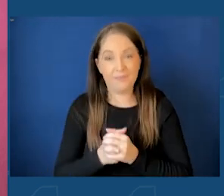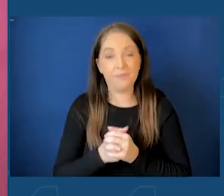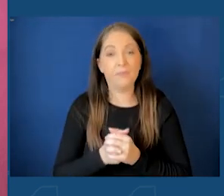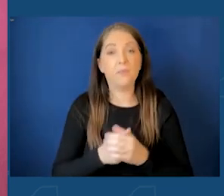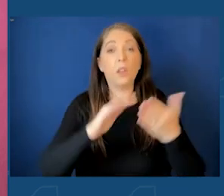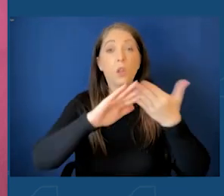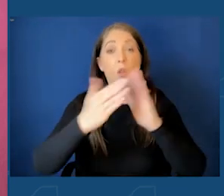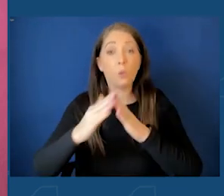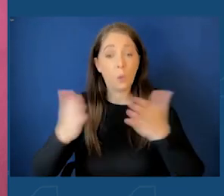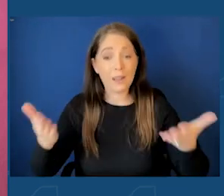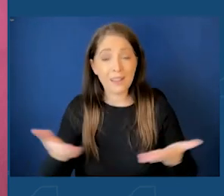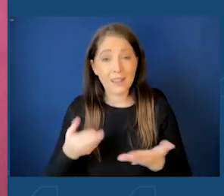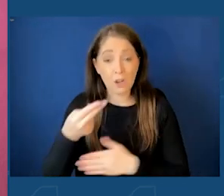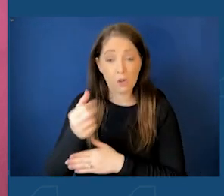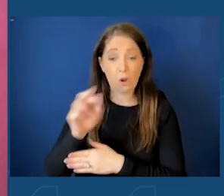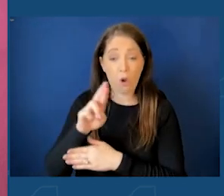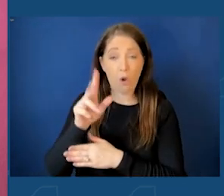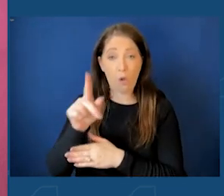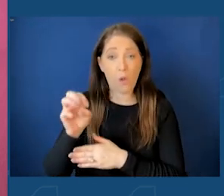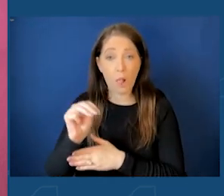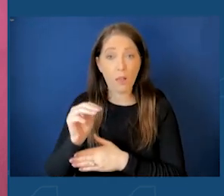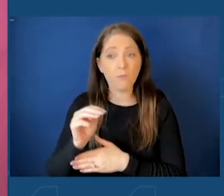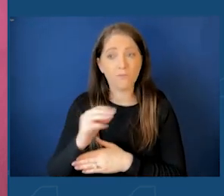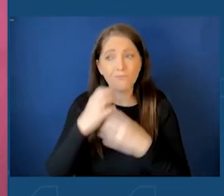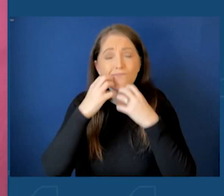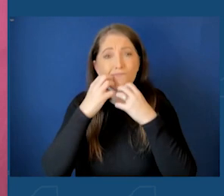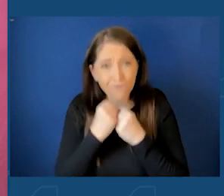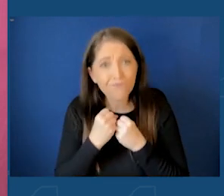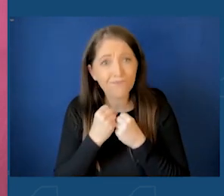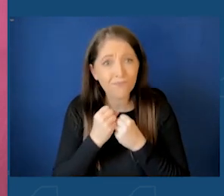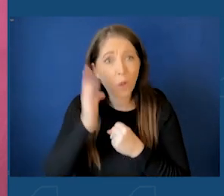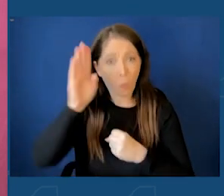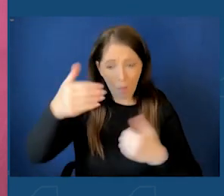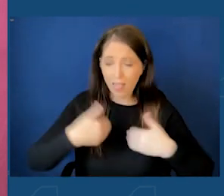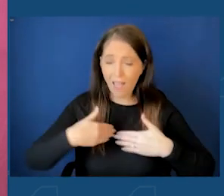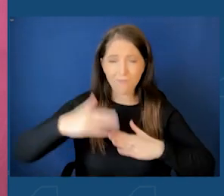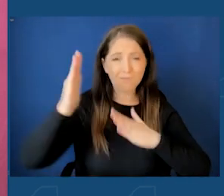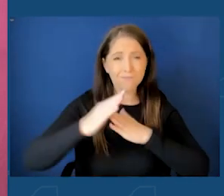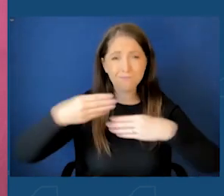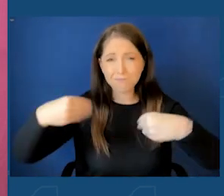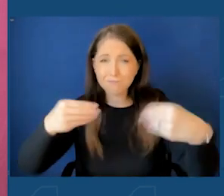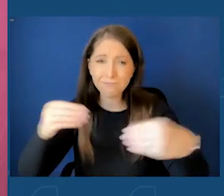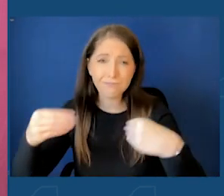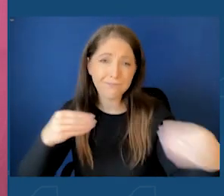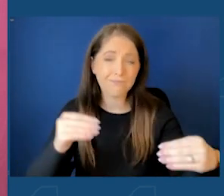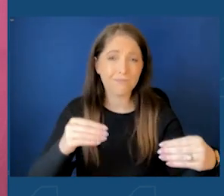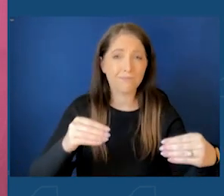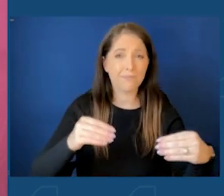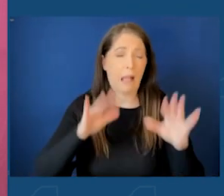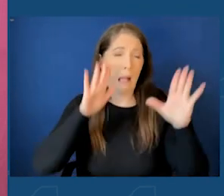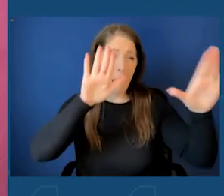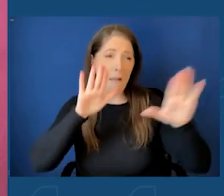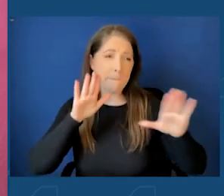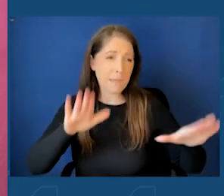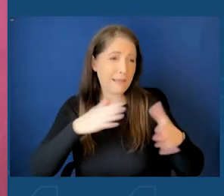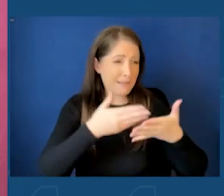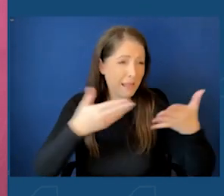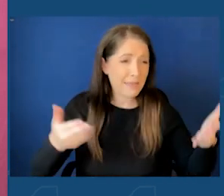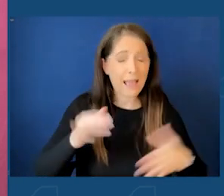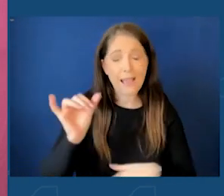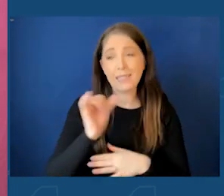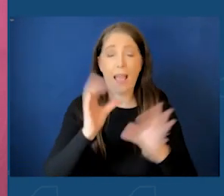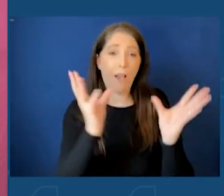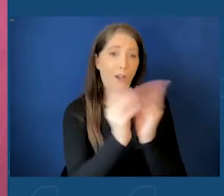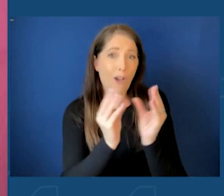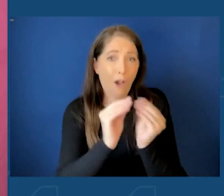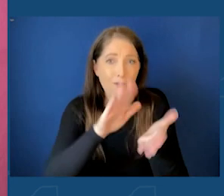Harlem deserves this. We're going to have Class A retail. We're going to have world-class amenities and a conference center. And it's